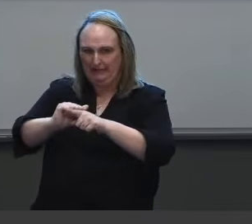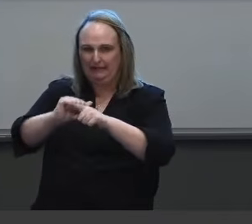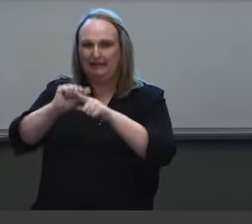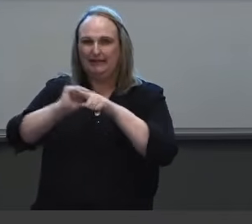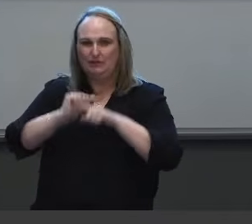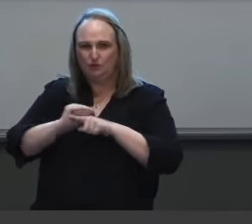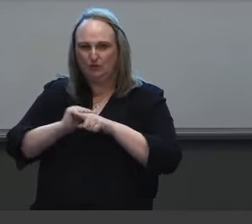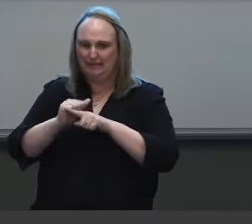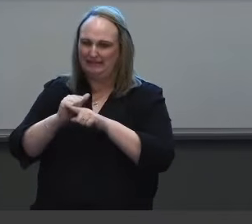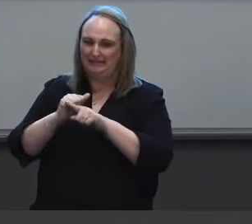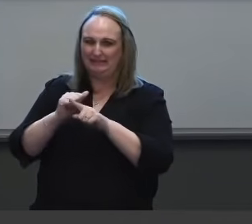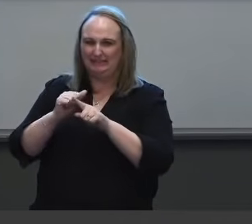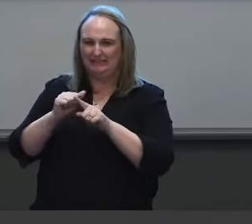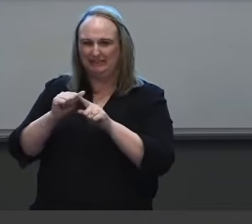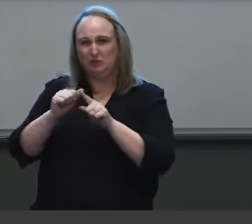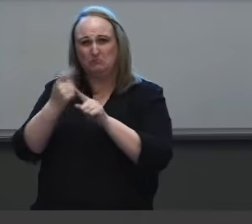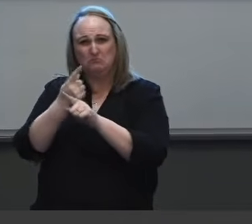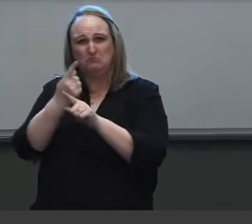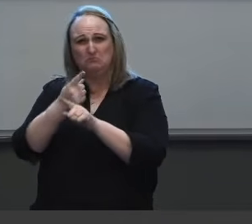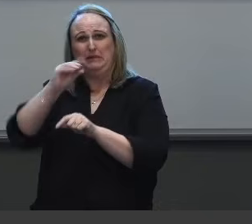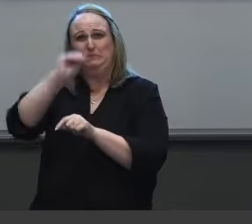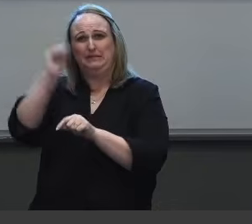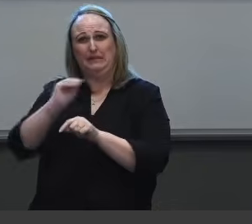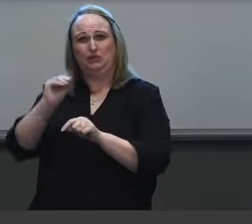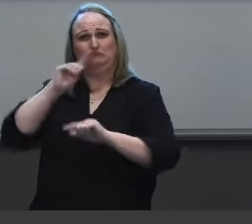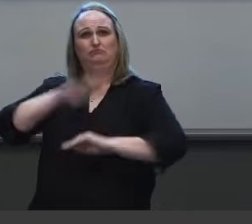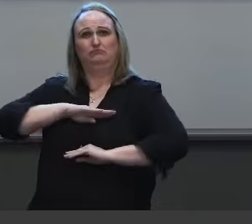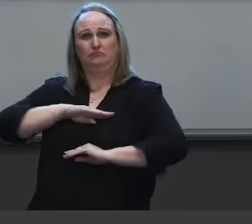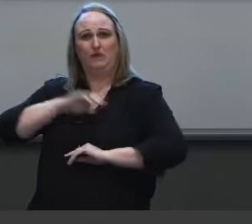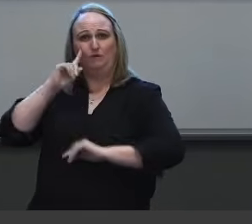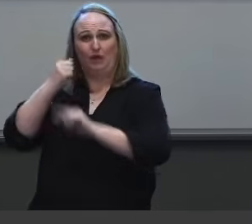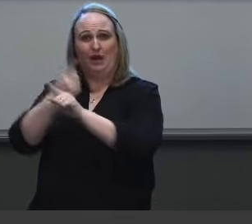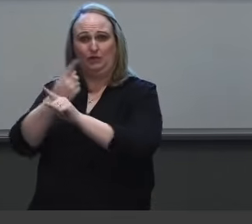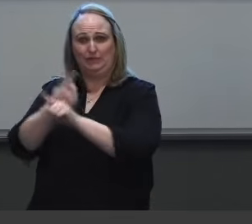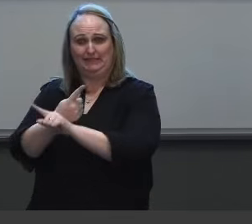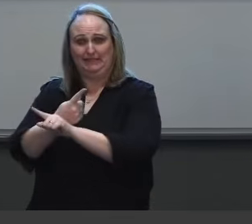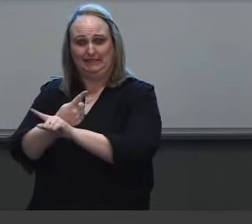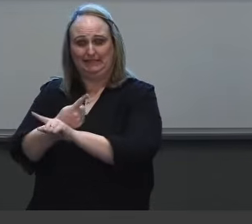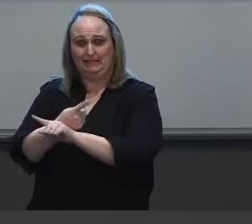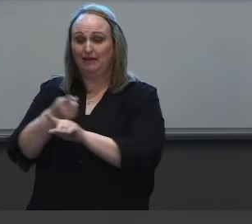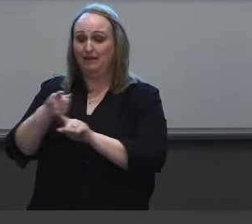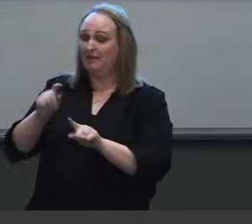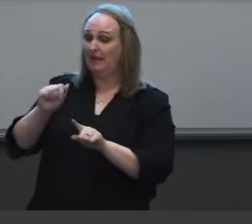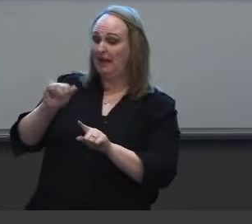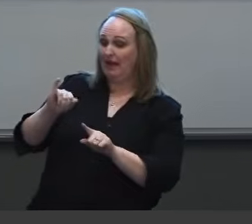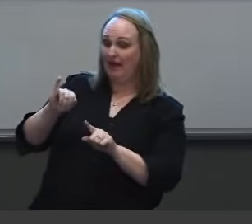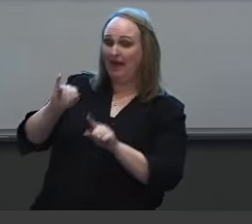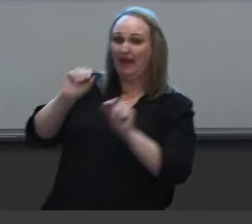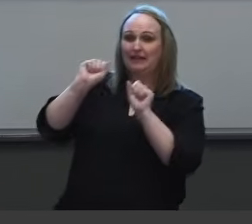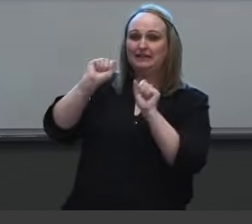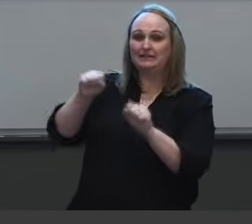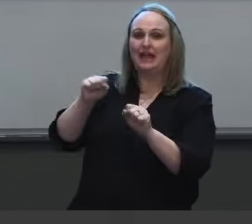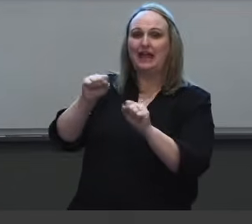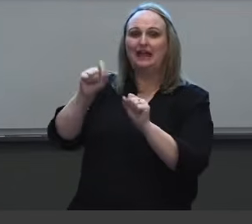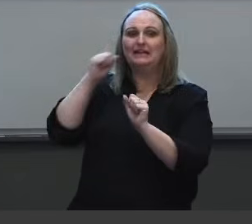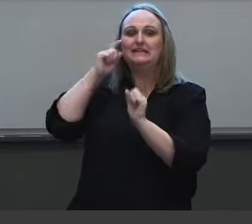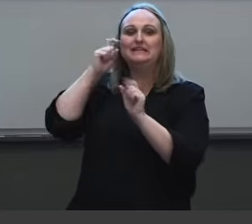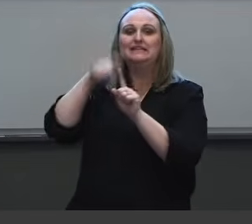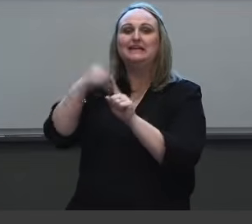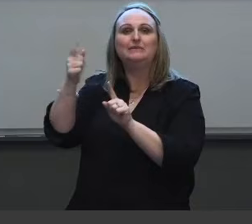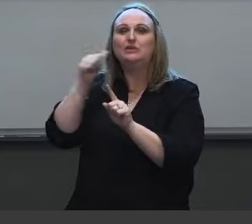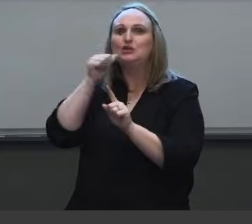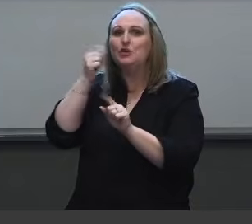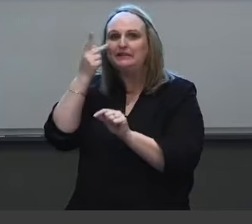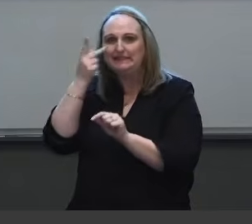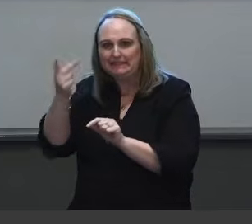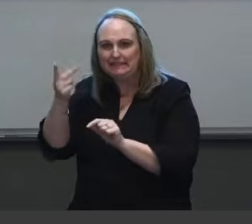percentage of accuracy, the AI engine can now detect any unseen picture. And that is